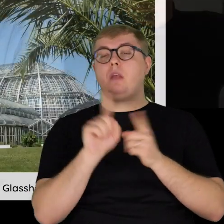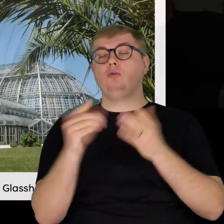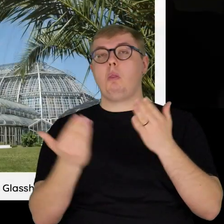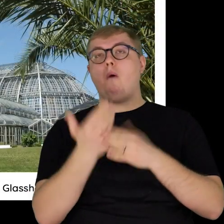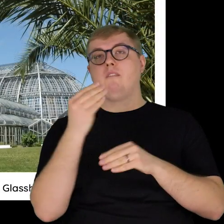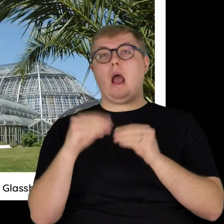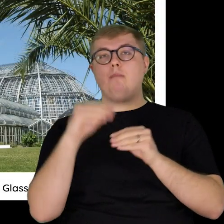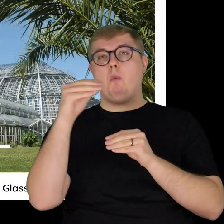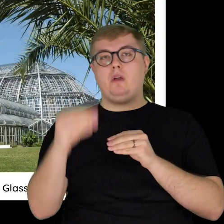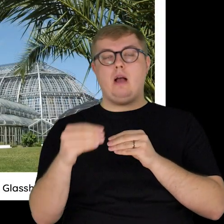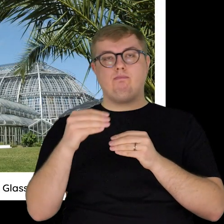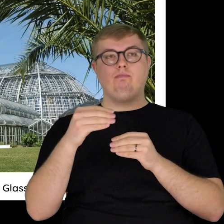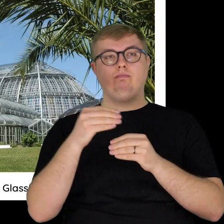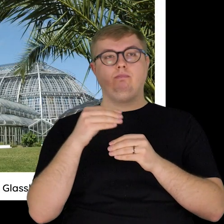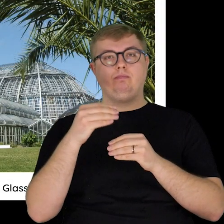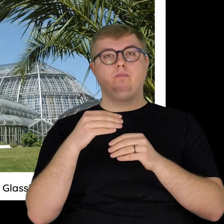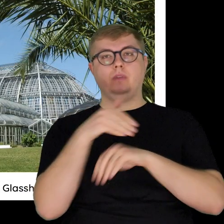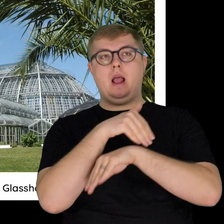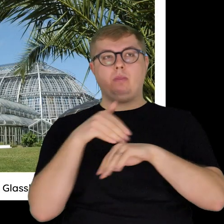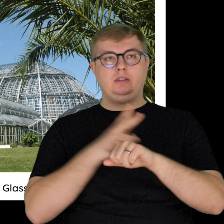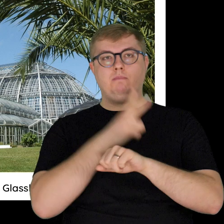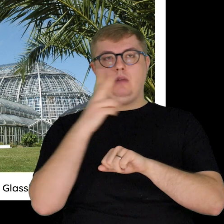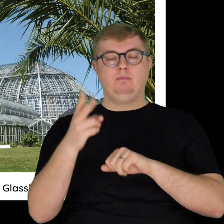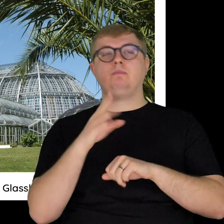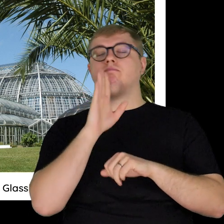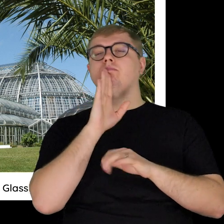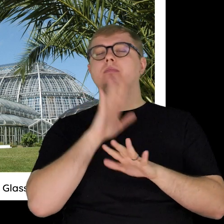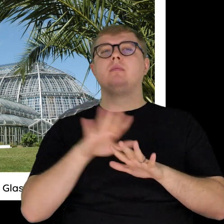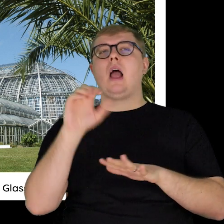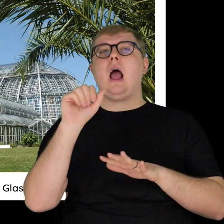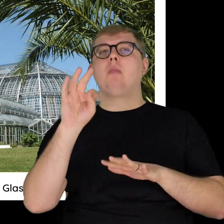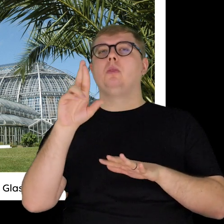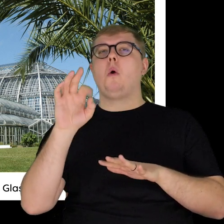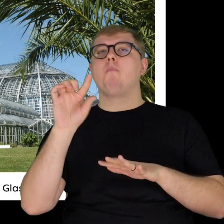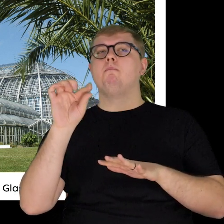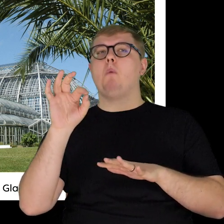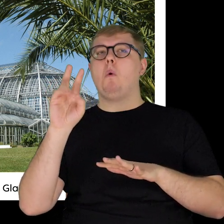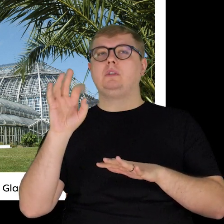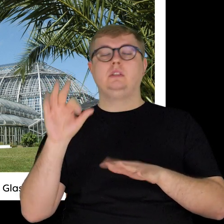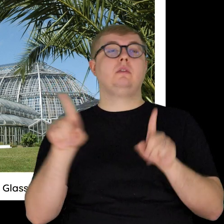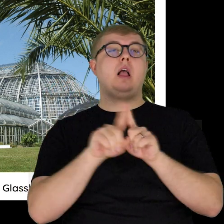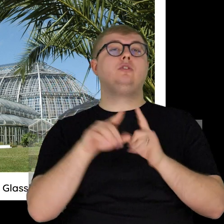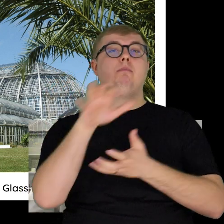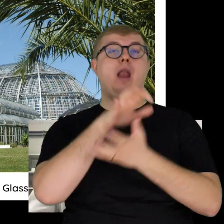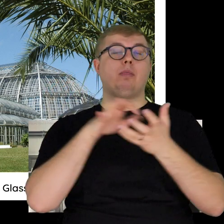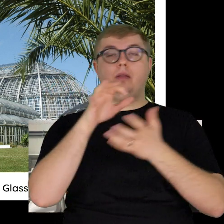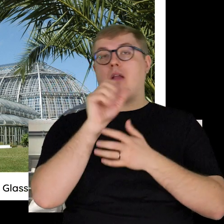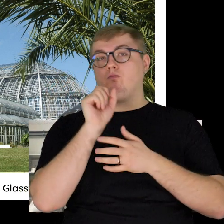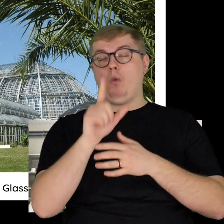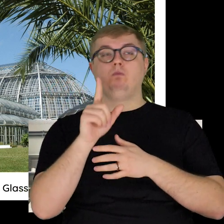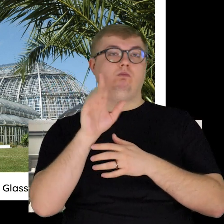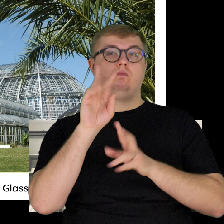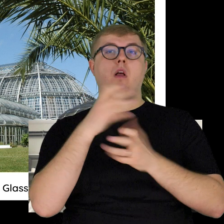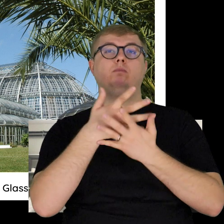epoch that some people talk about as the Anthropocene, perhaps others talk about the planetary or planetary age, and this could be a new epoch, it could be a